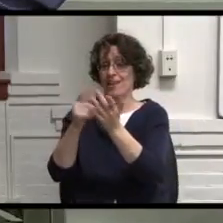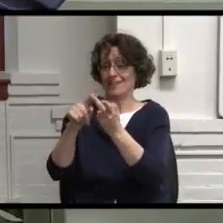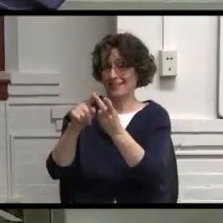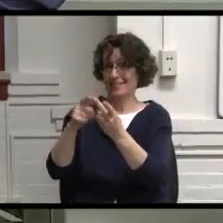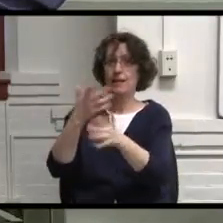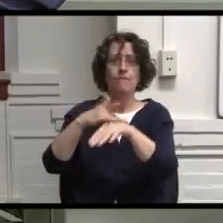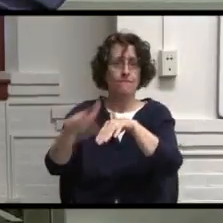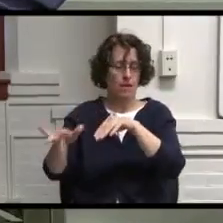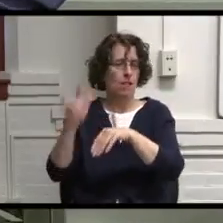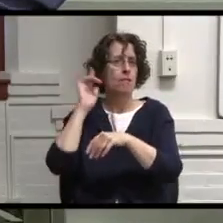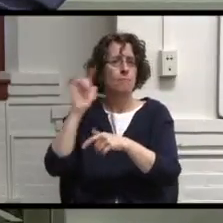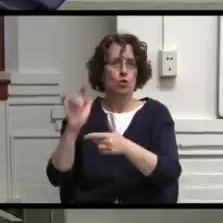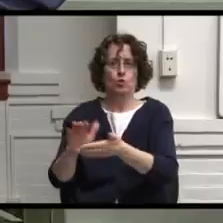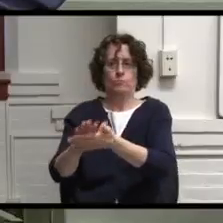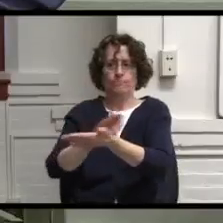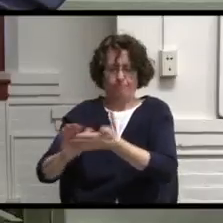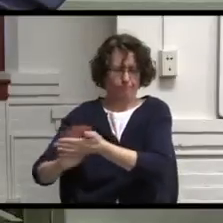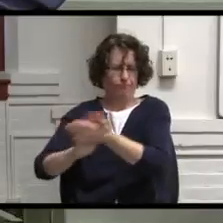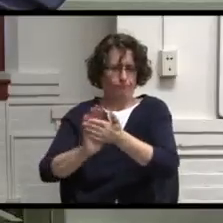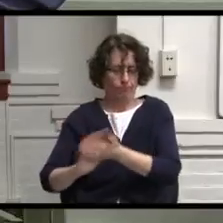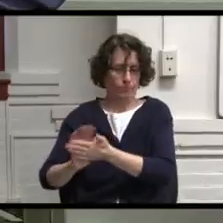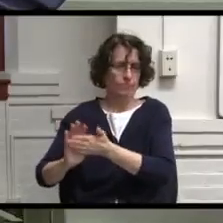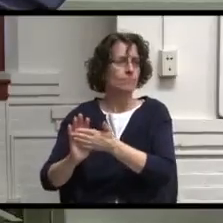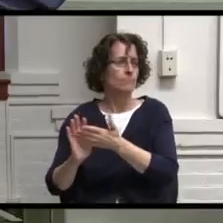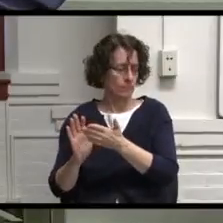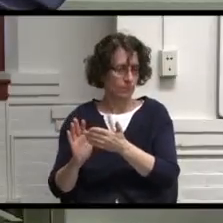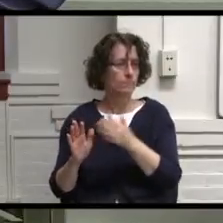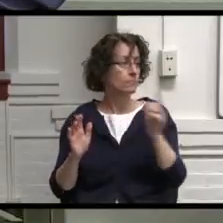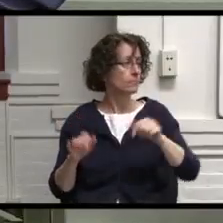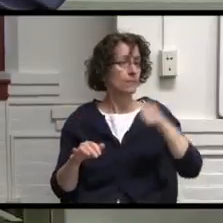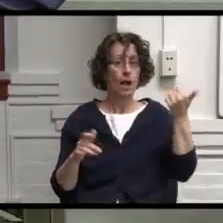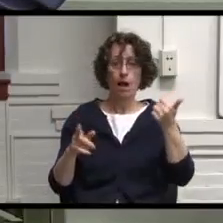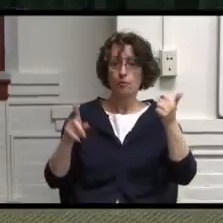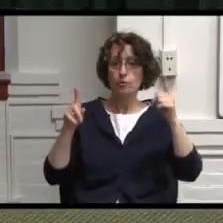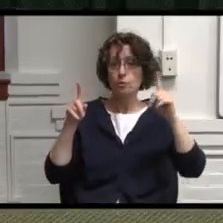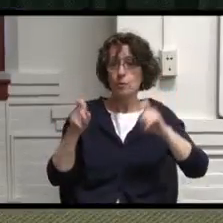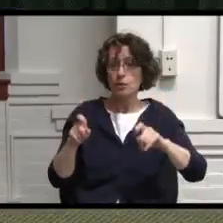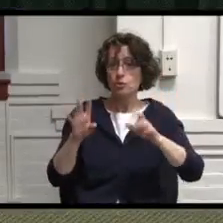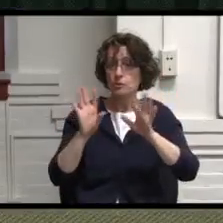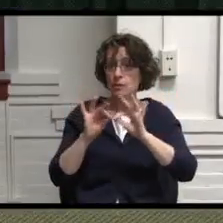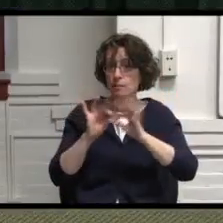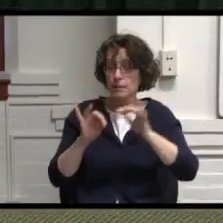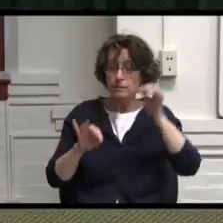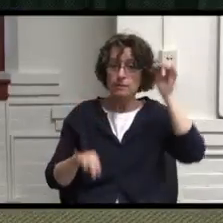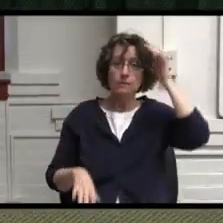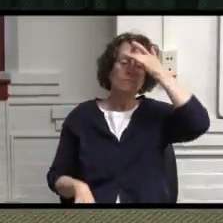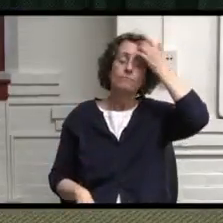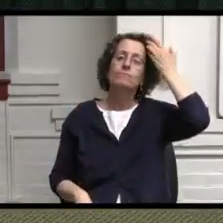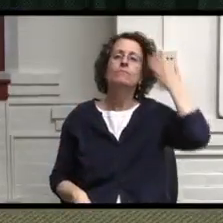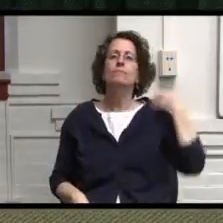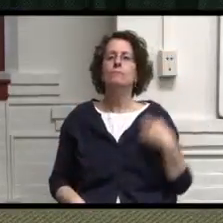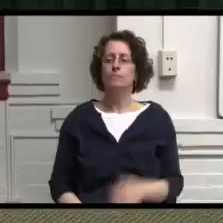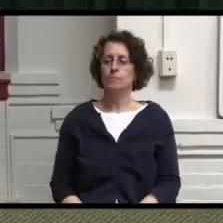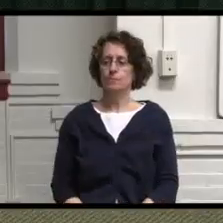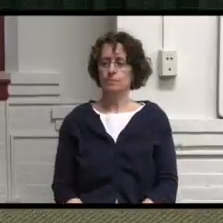Does anyone in the public have any comments, questions about this project?